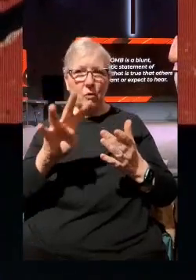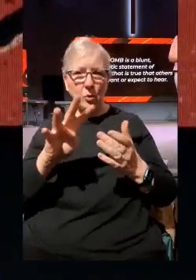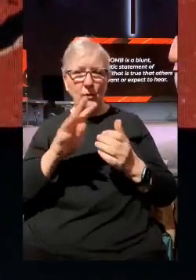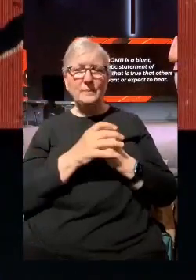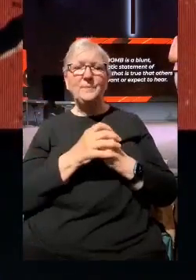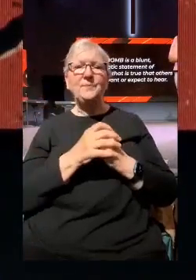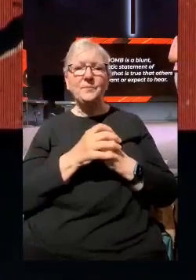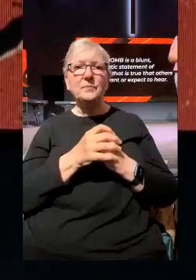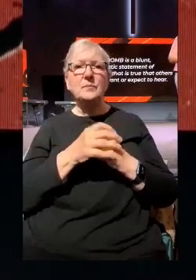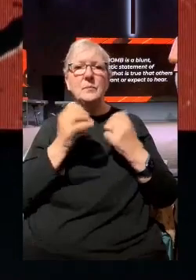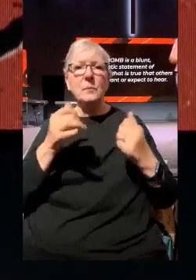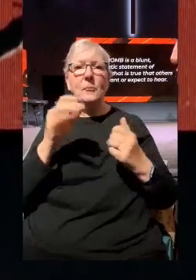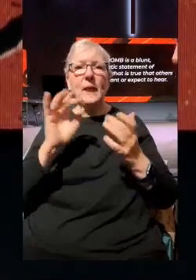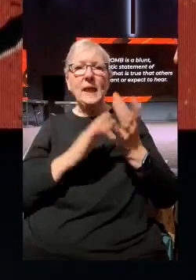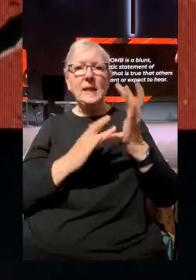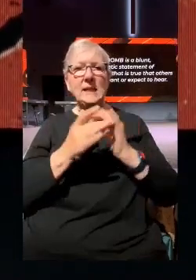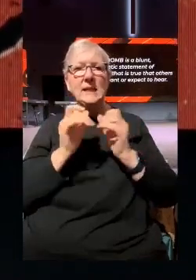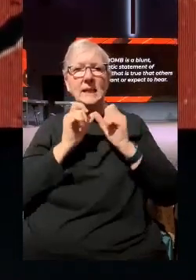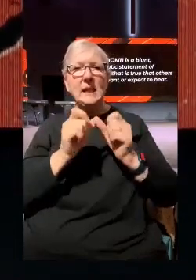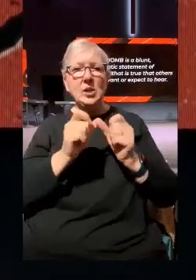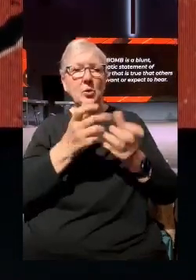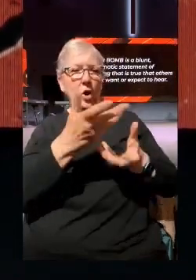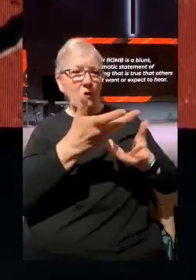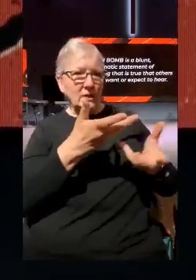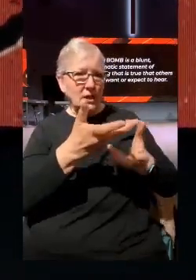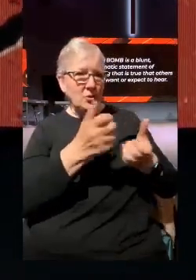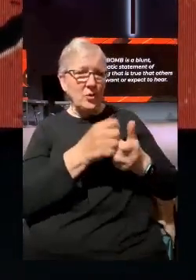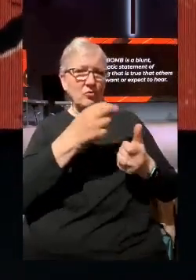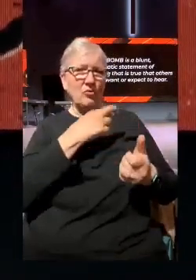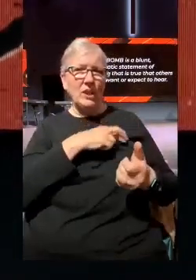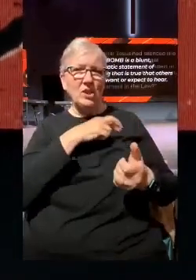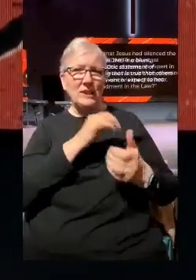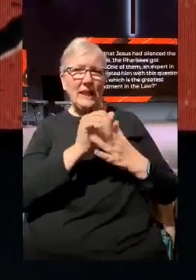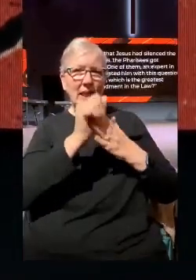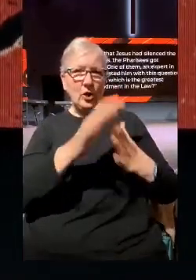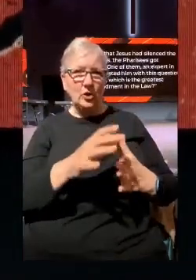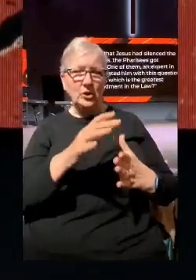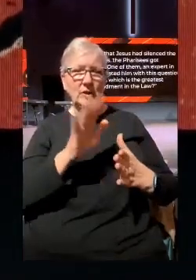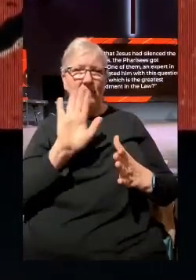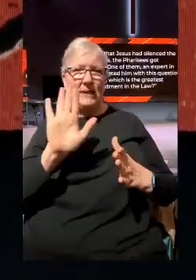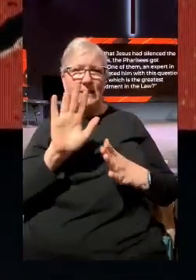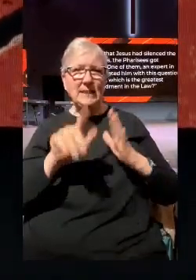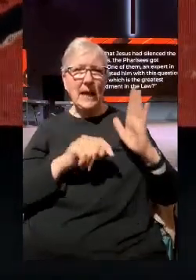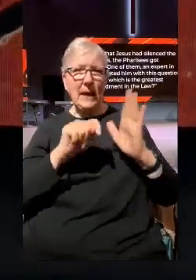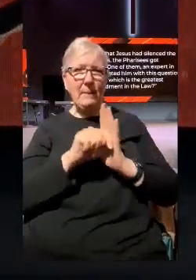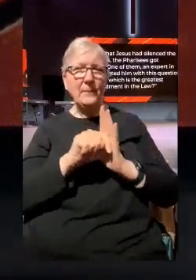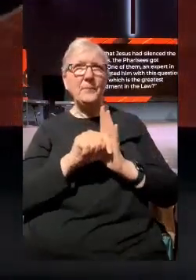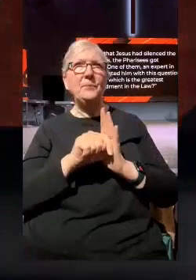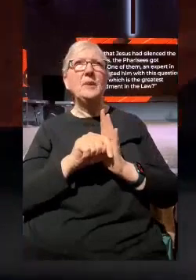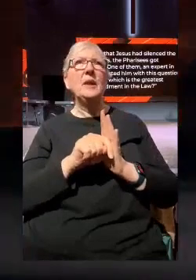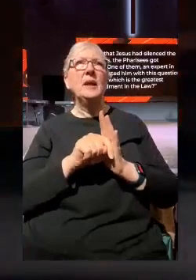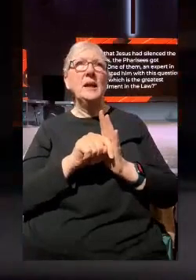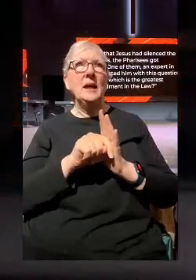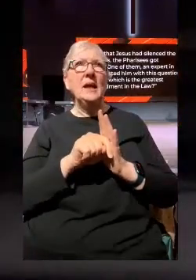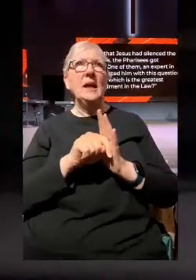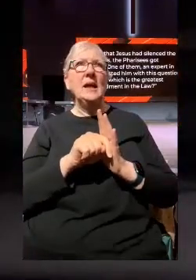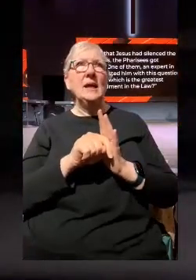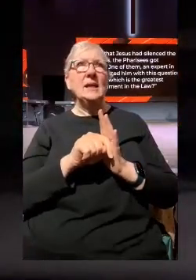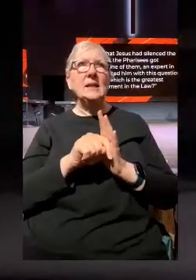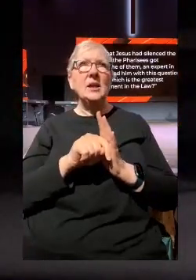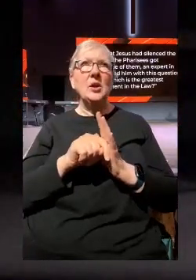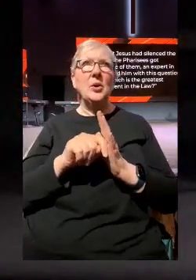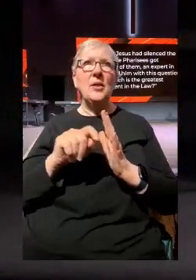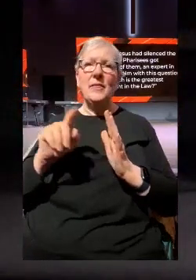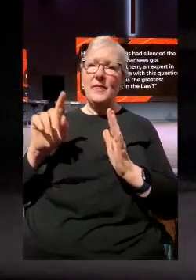with Jesus' continued conversation with the religious leaders of his day. Hearing that Jesus had silenced the Sadducees,